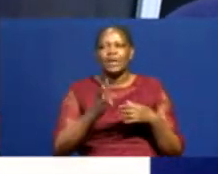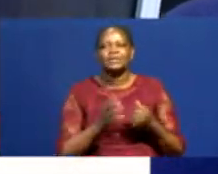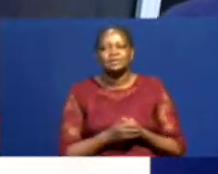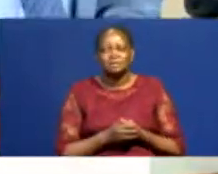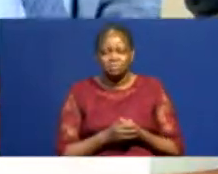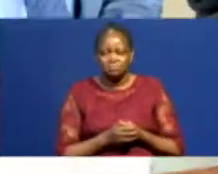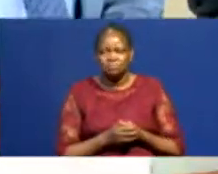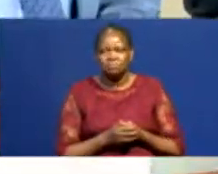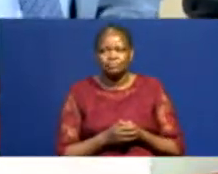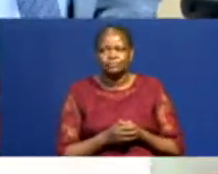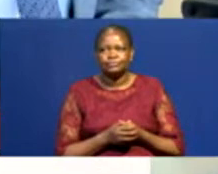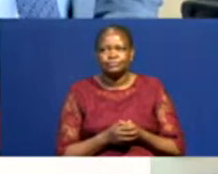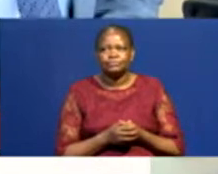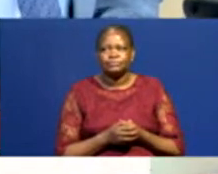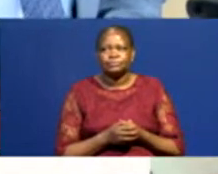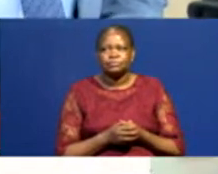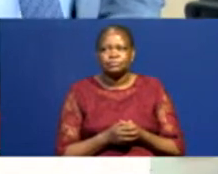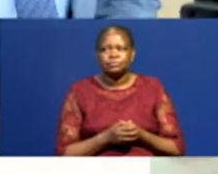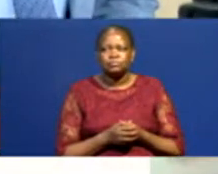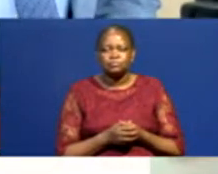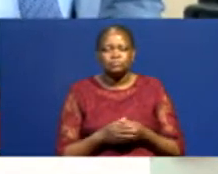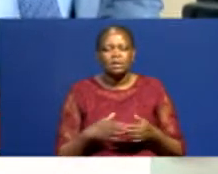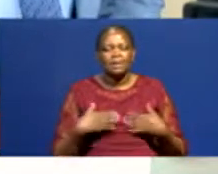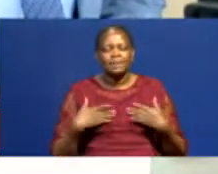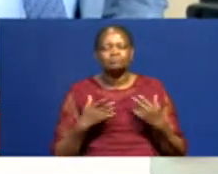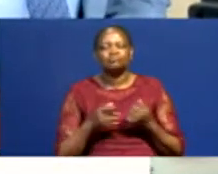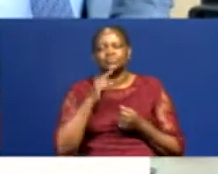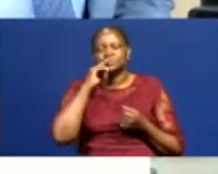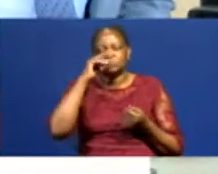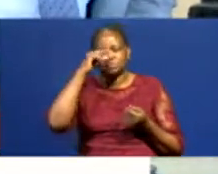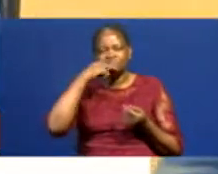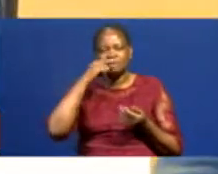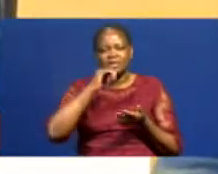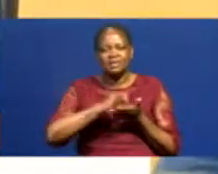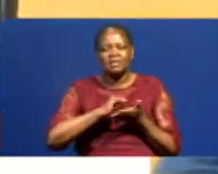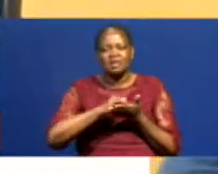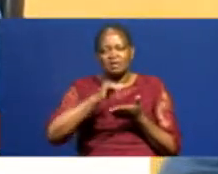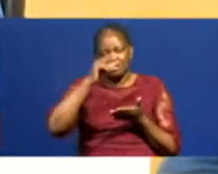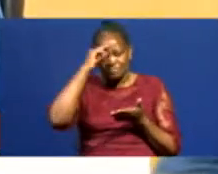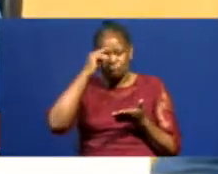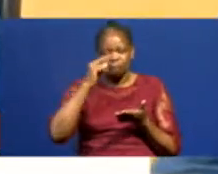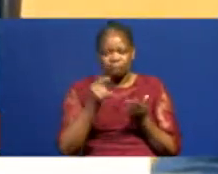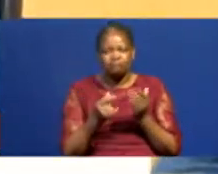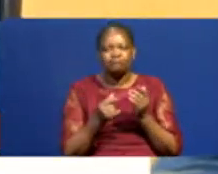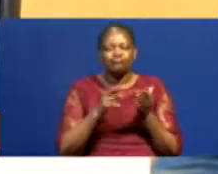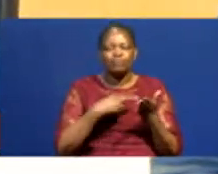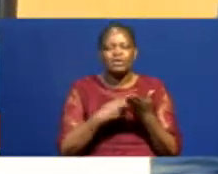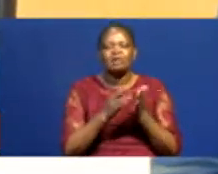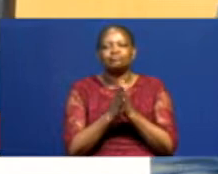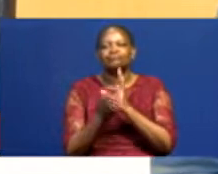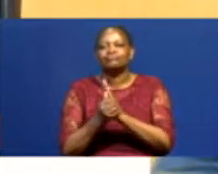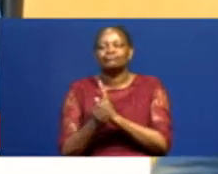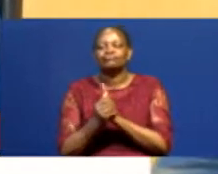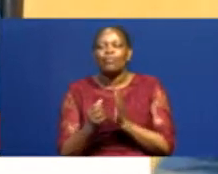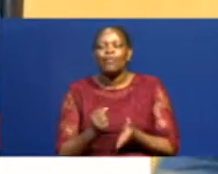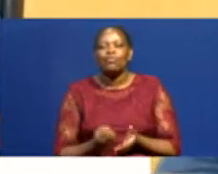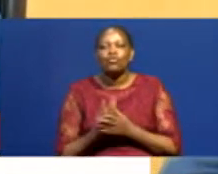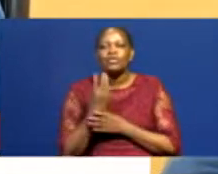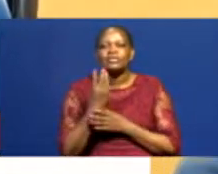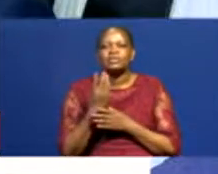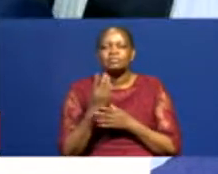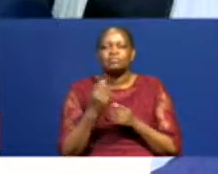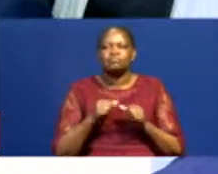the country. Chelugui says government will leverage resources and expertise to drive growth and sustainability within the